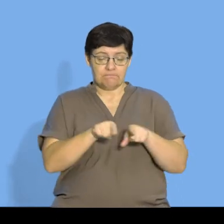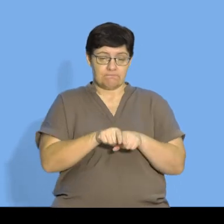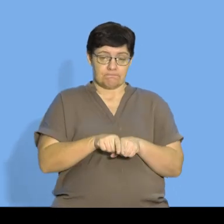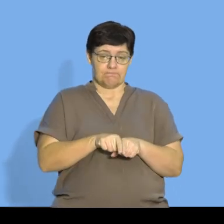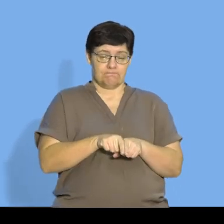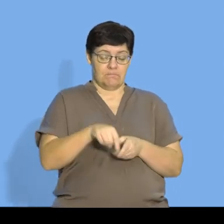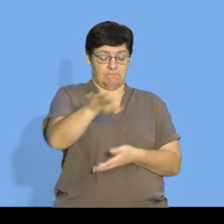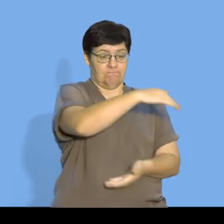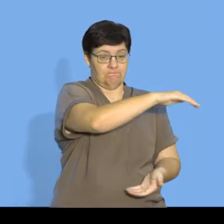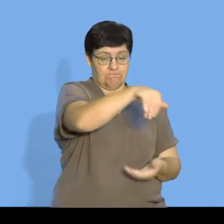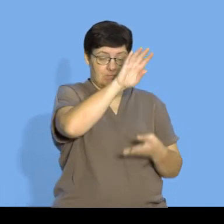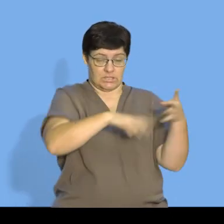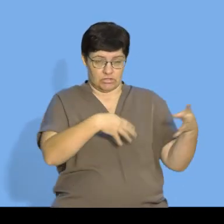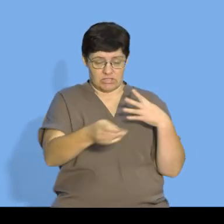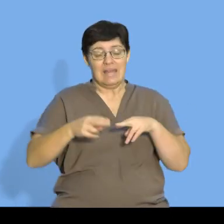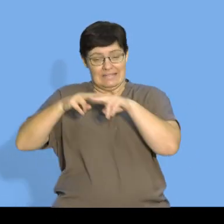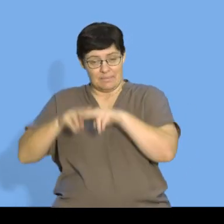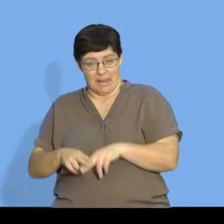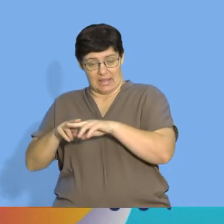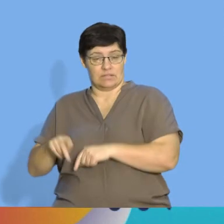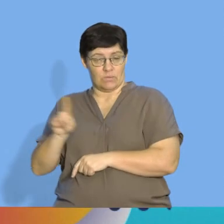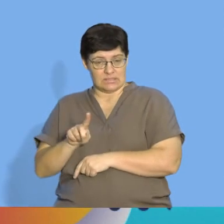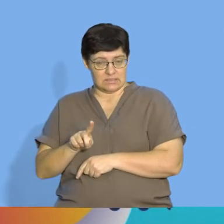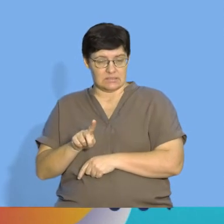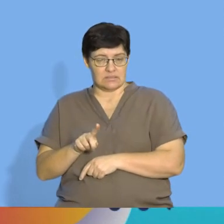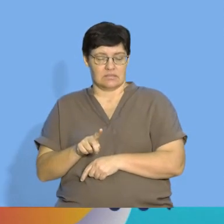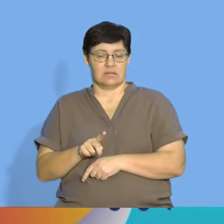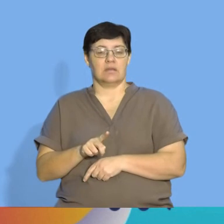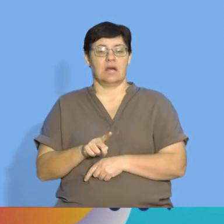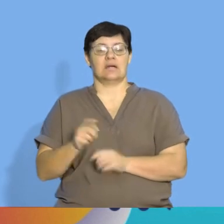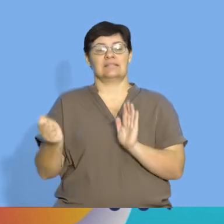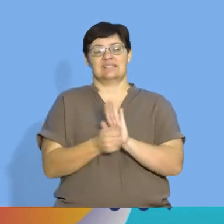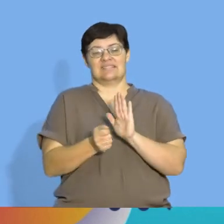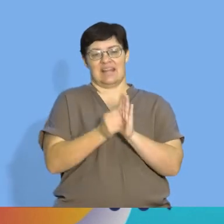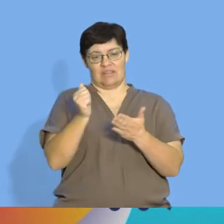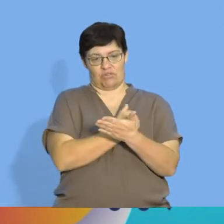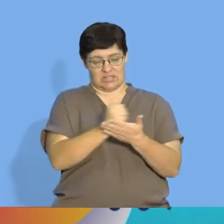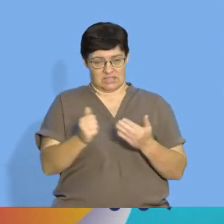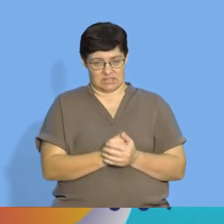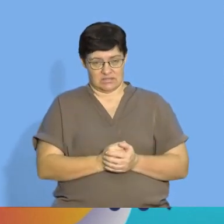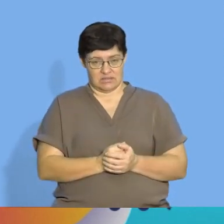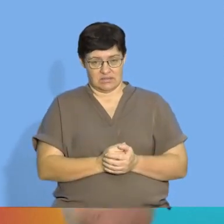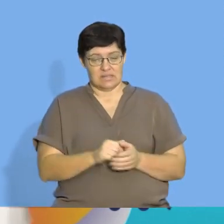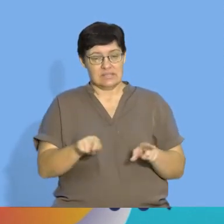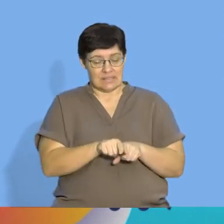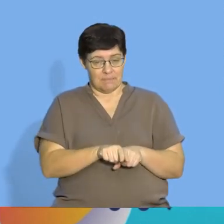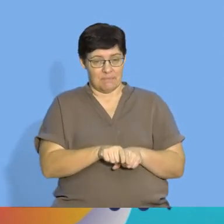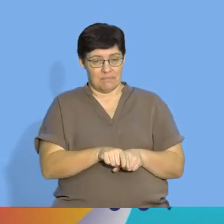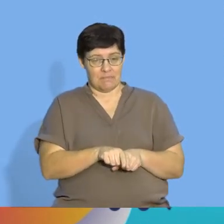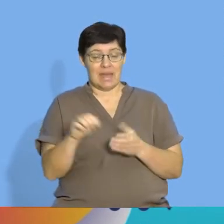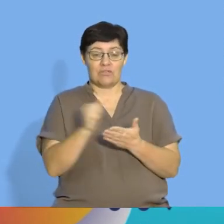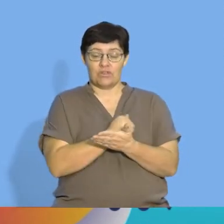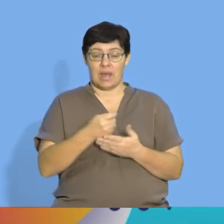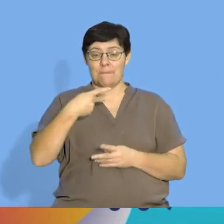that like your debtors collection schedule is dependent on credit sales, your